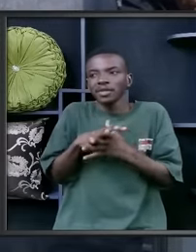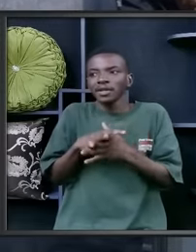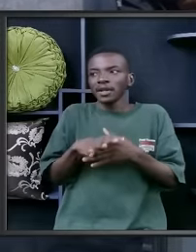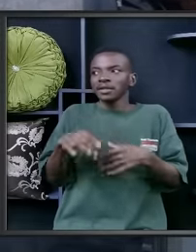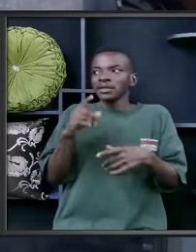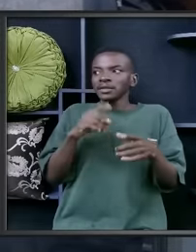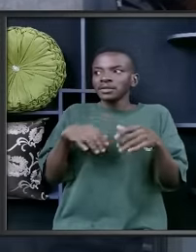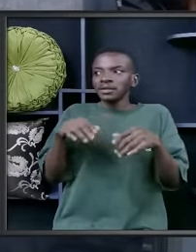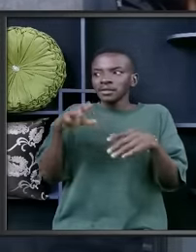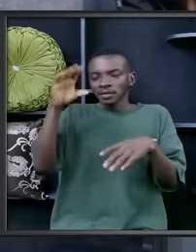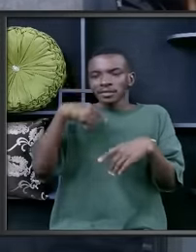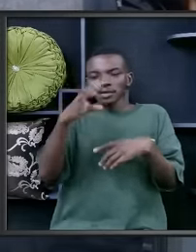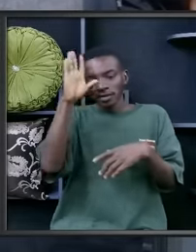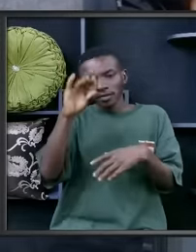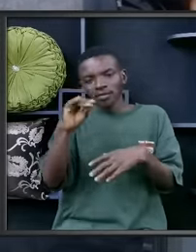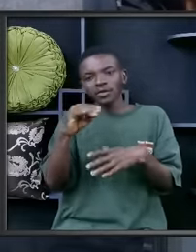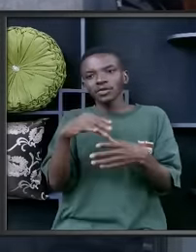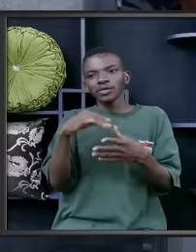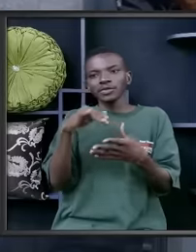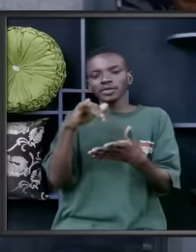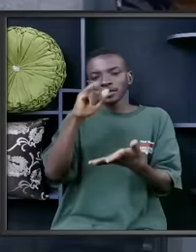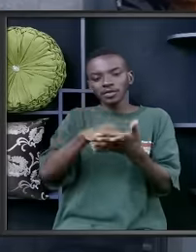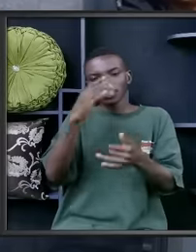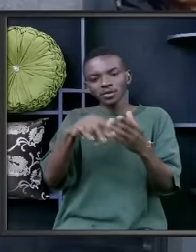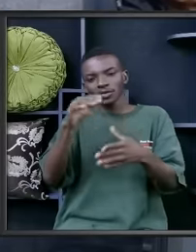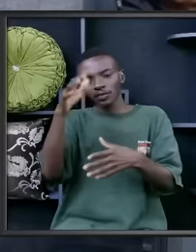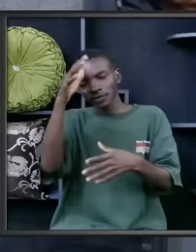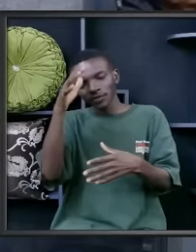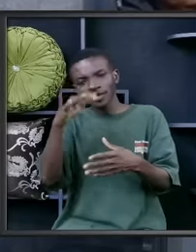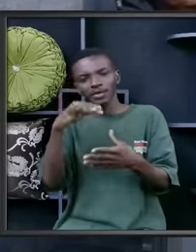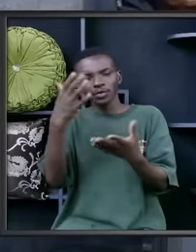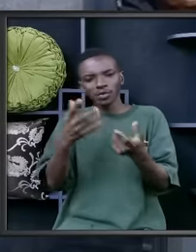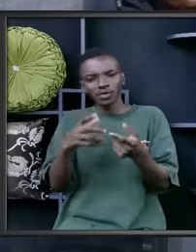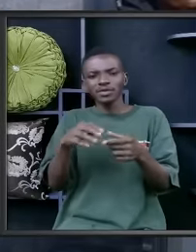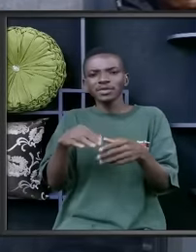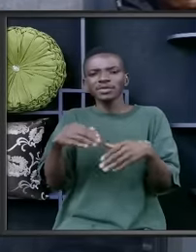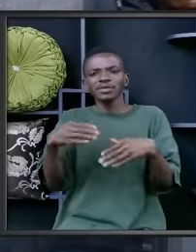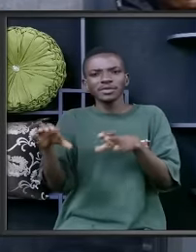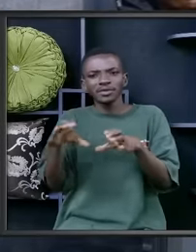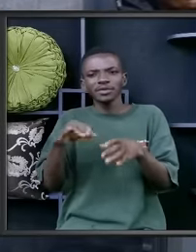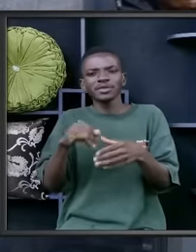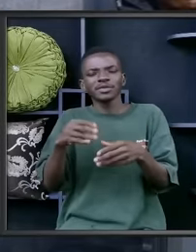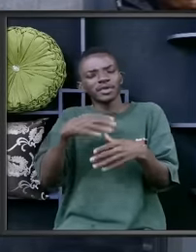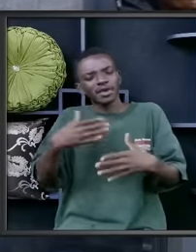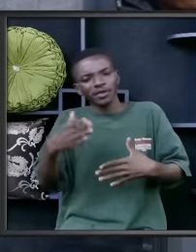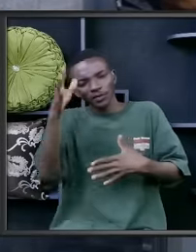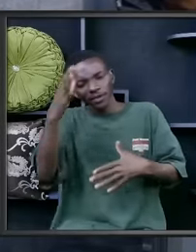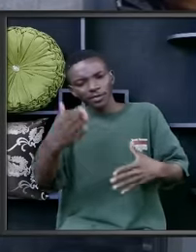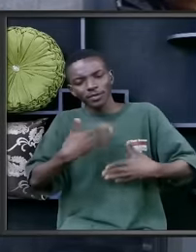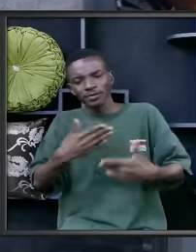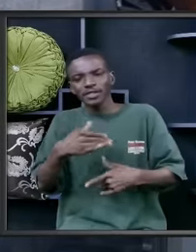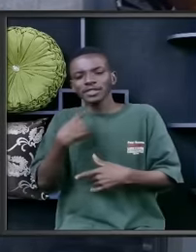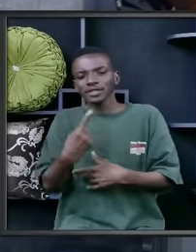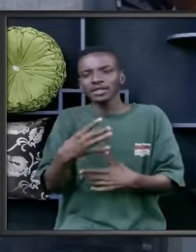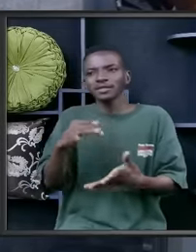I don't tell the boy, say, since this thing not the thing where your father wants, I beg, do I make you be happy? I don't want to make you and I'm get problem. Now in the